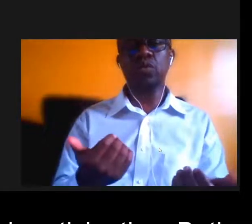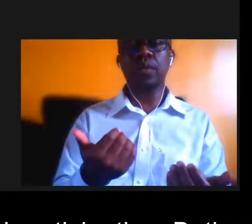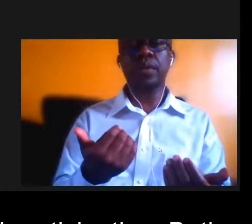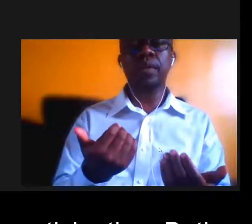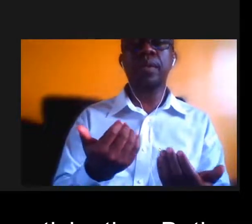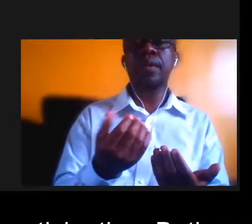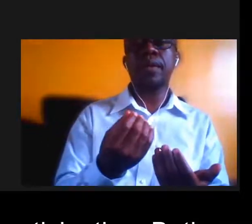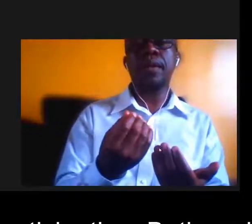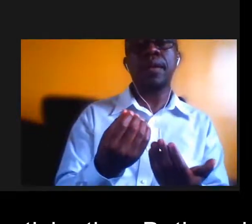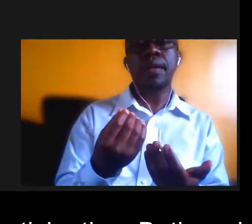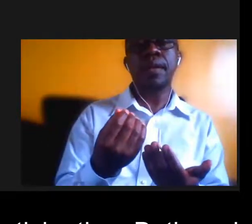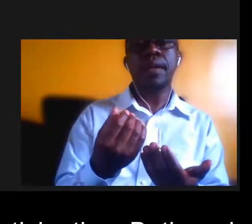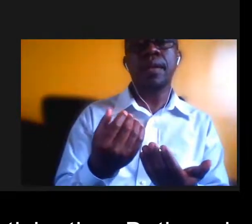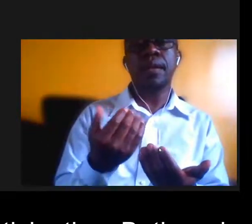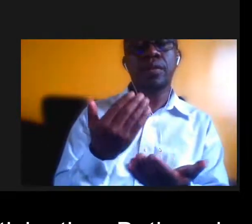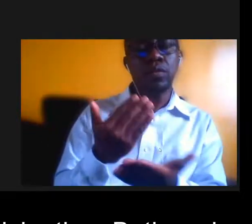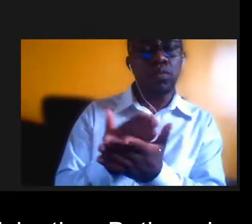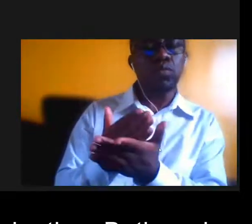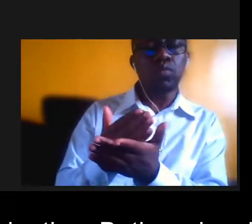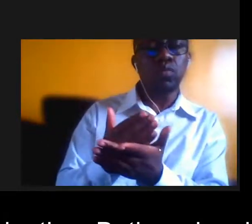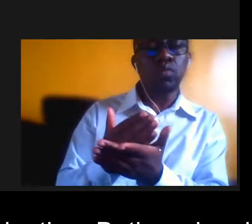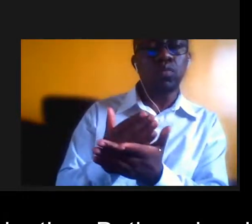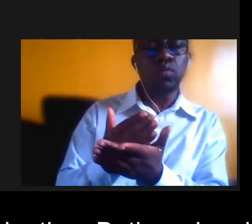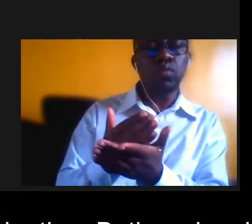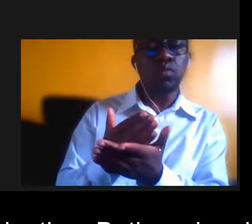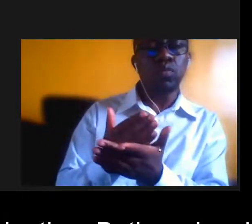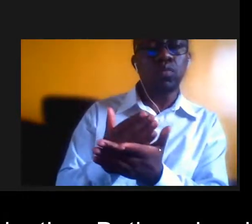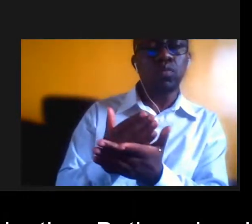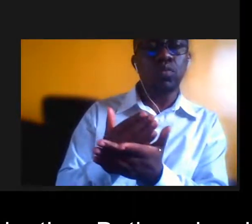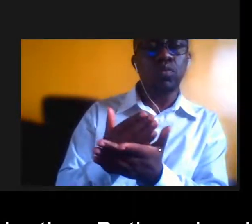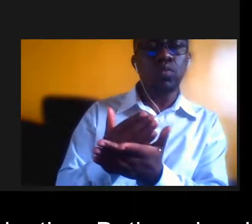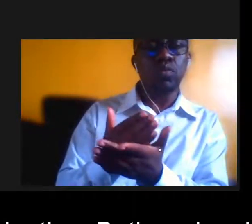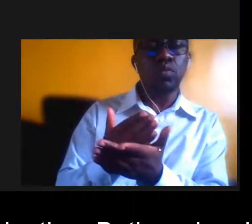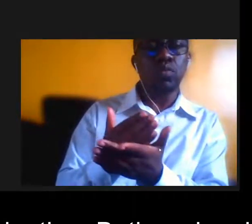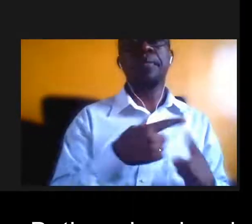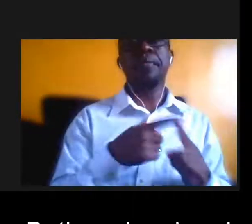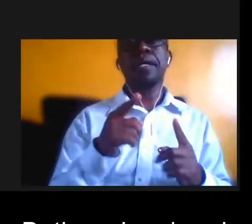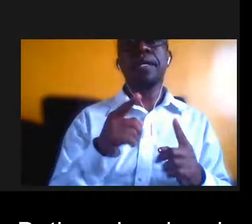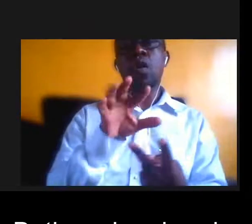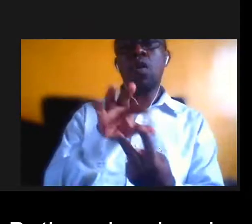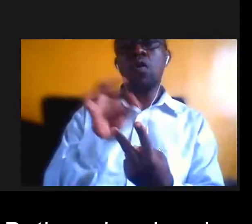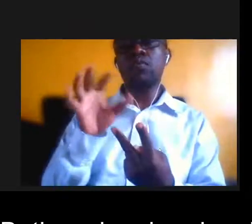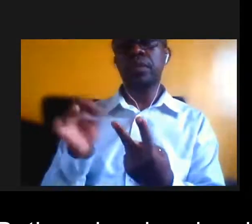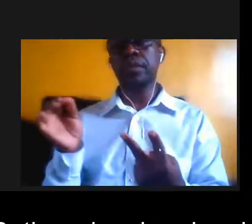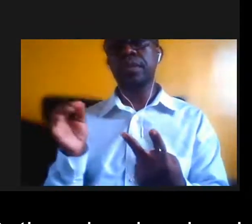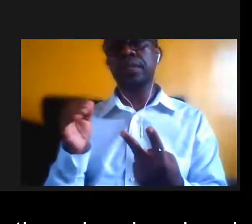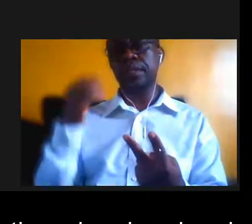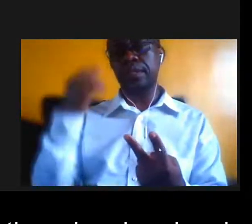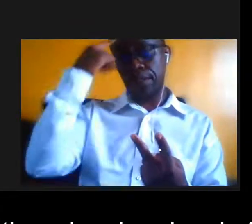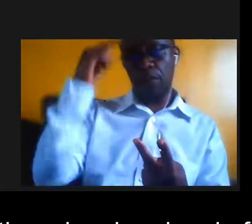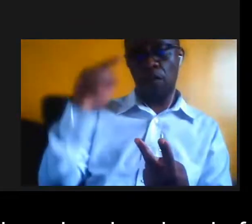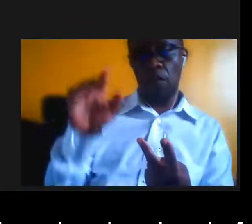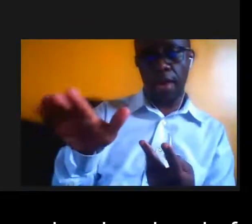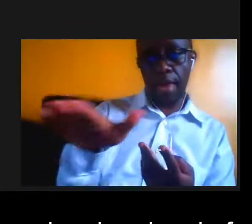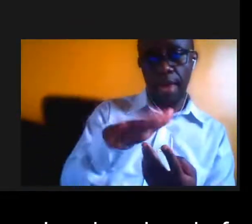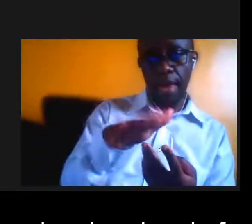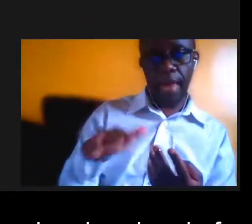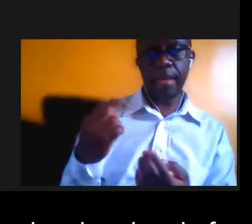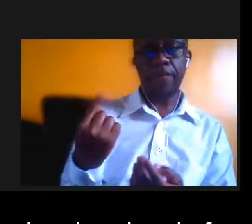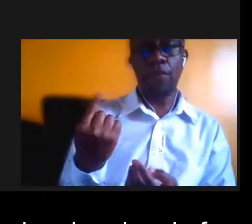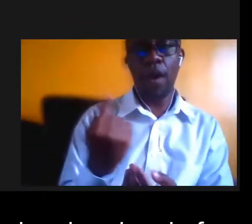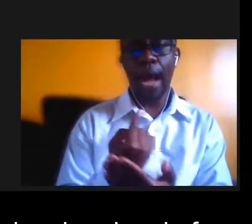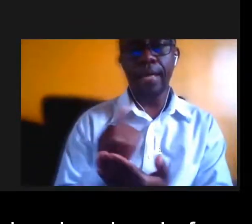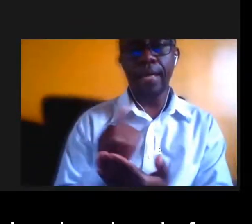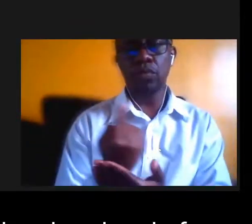the other children. And but of course, the alternative of engaging government and having the isolation center came into play, but we had